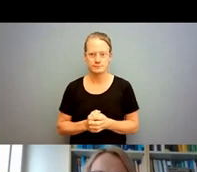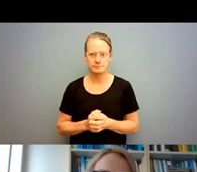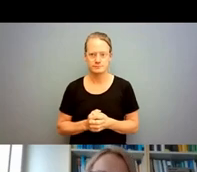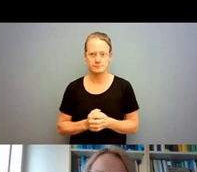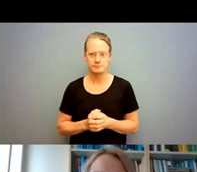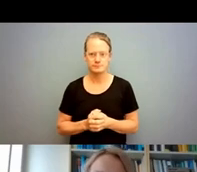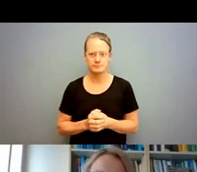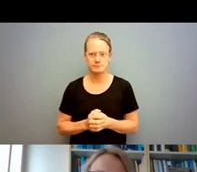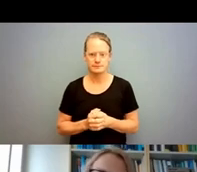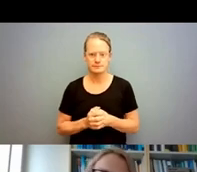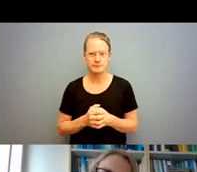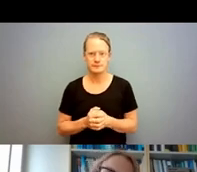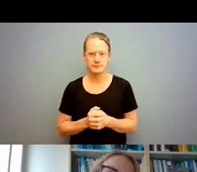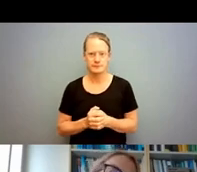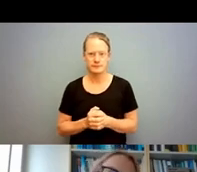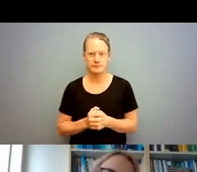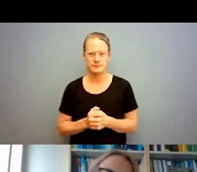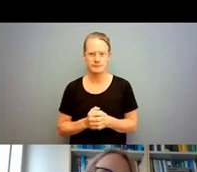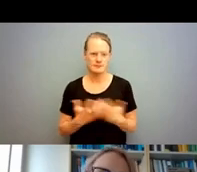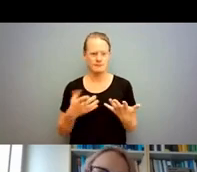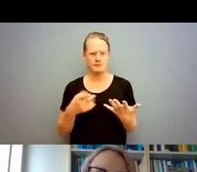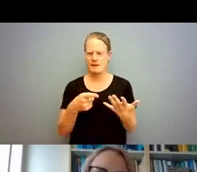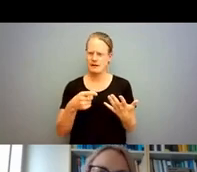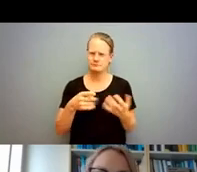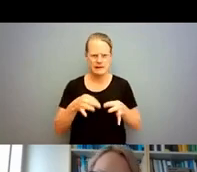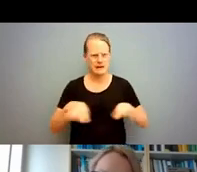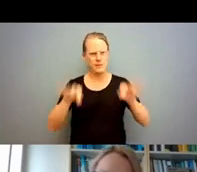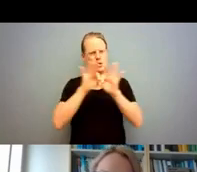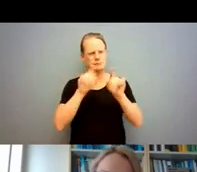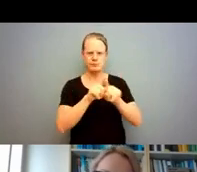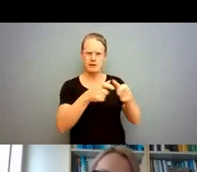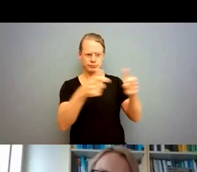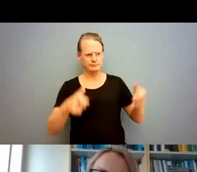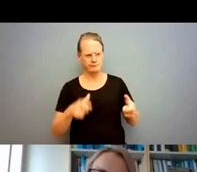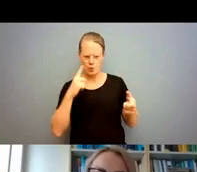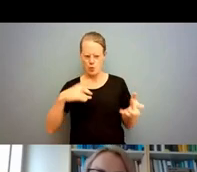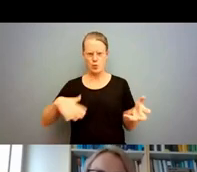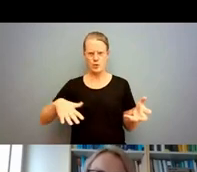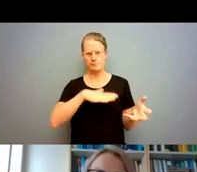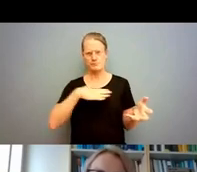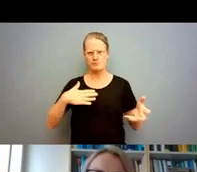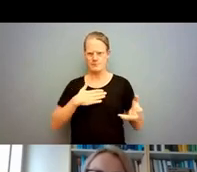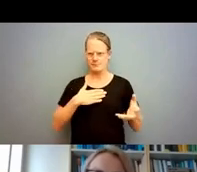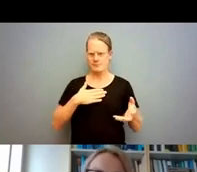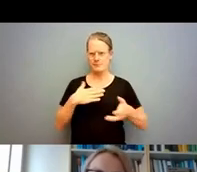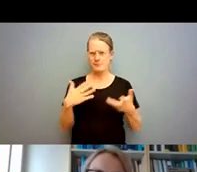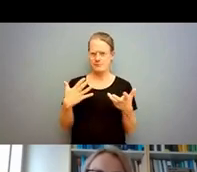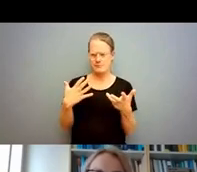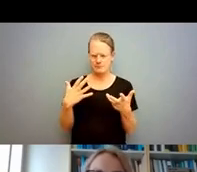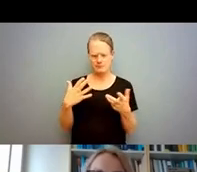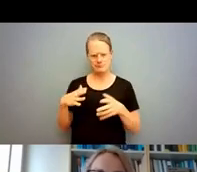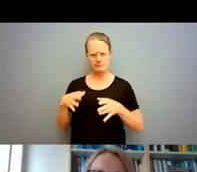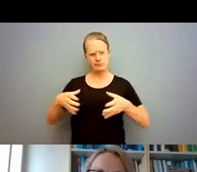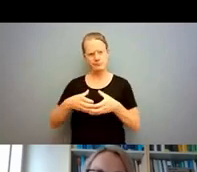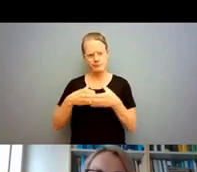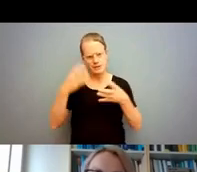the most important document for the Indigenous Peoples movement. And it also represents a big